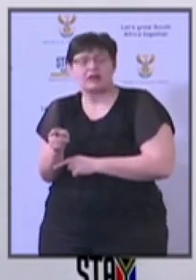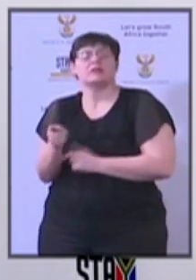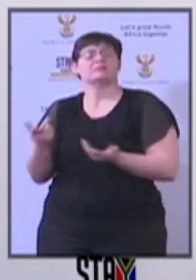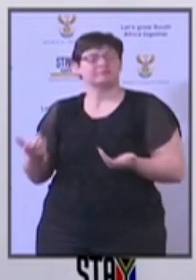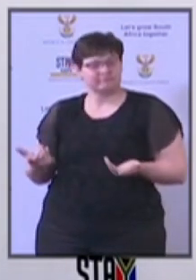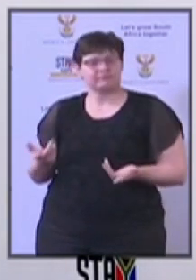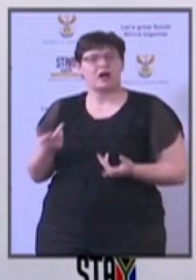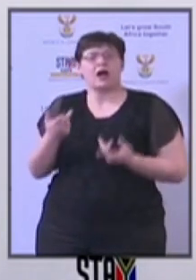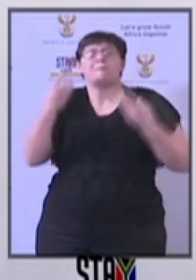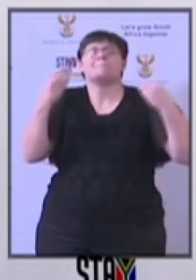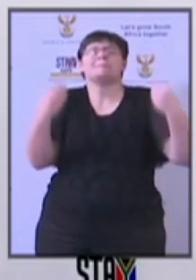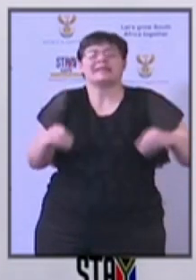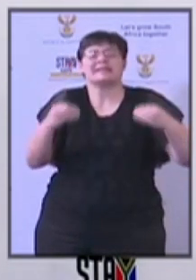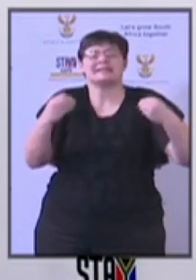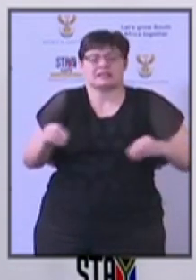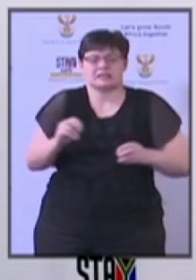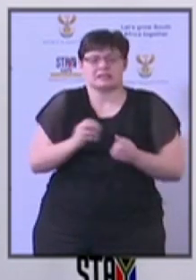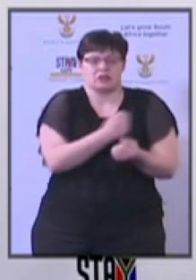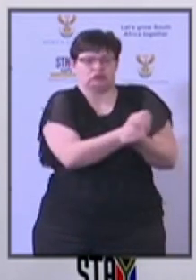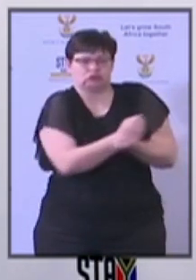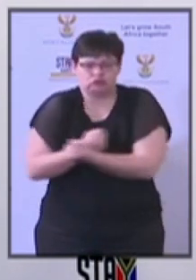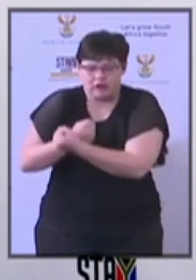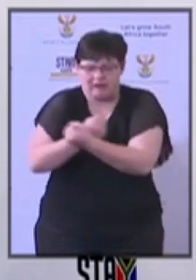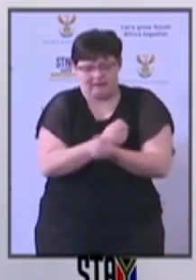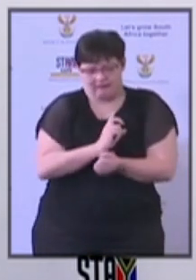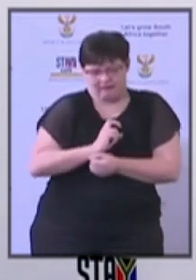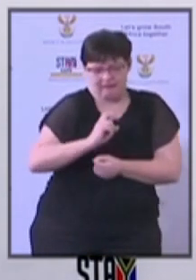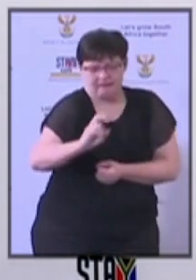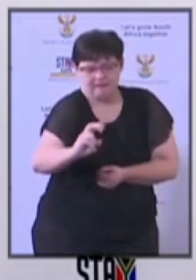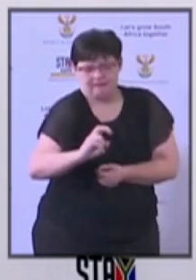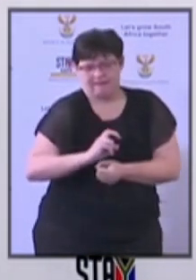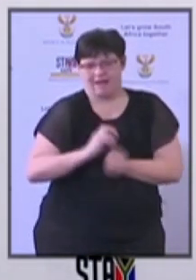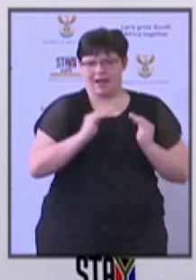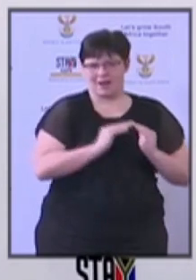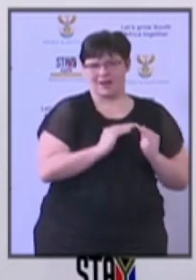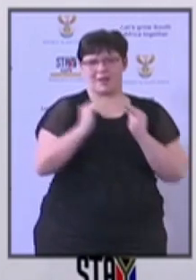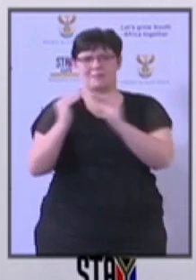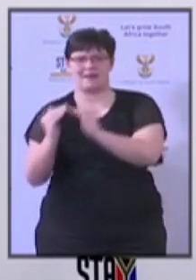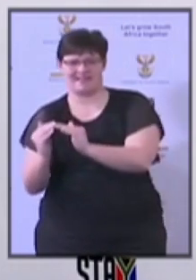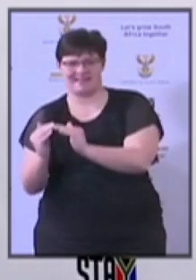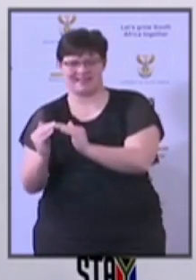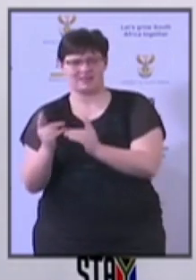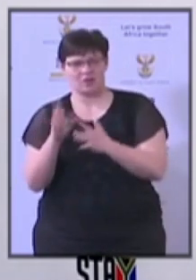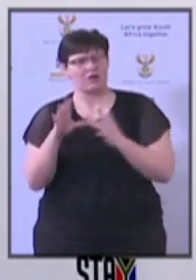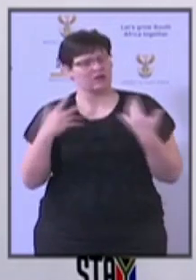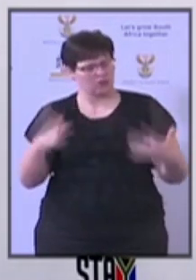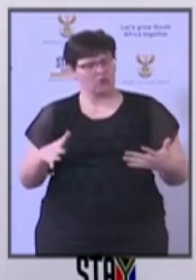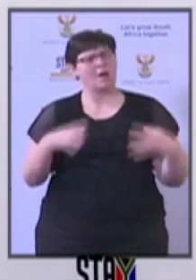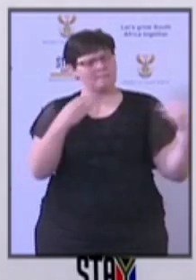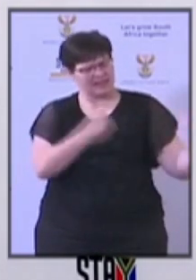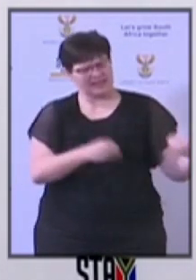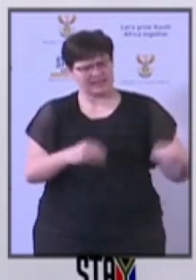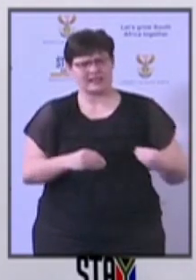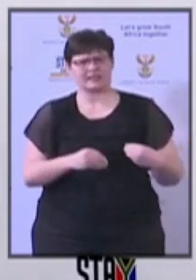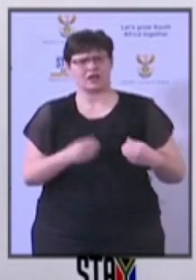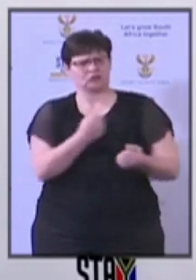specifically for business. And our uniqueness with our neighbors is because of business. Trucks were going